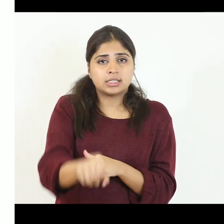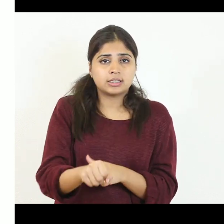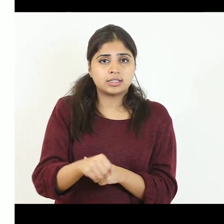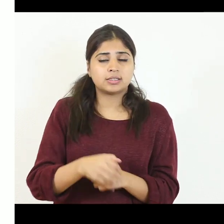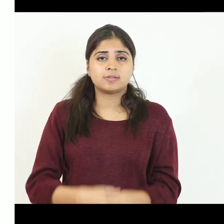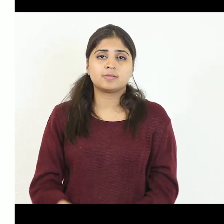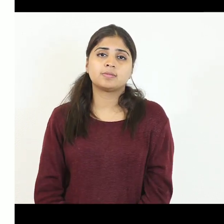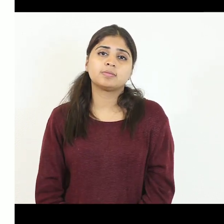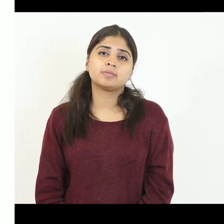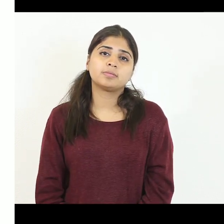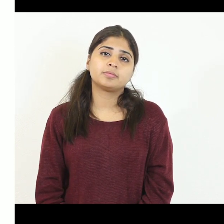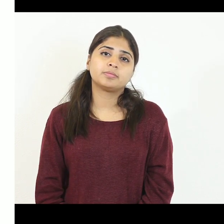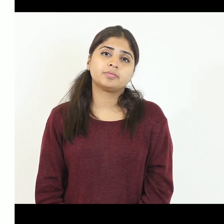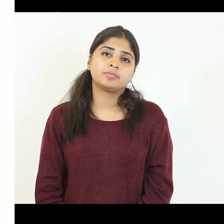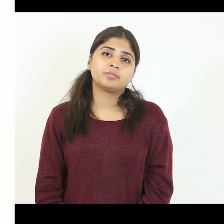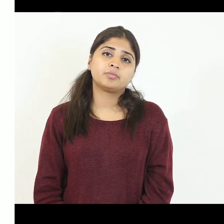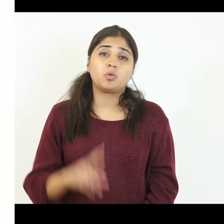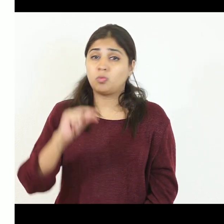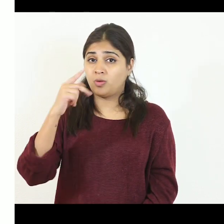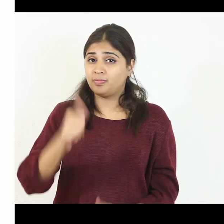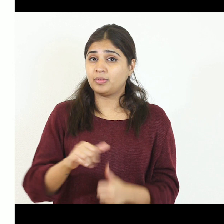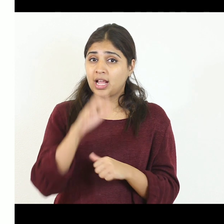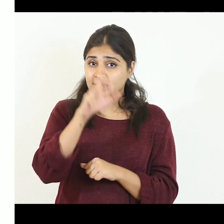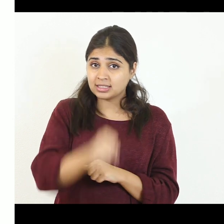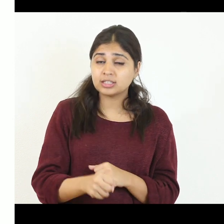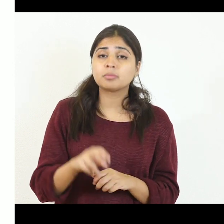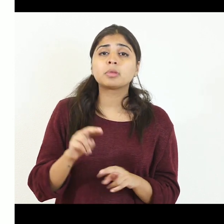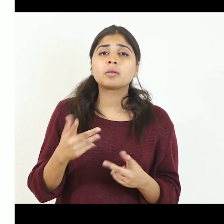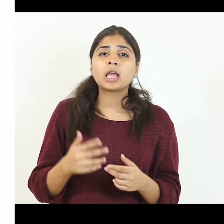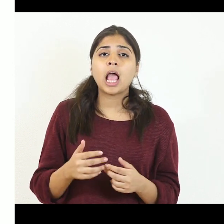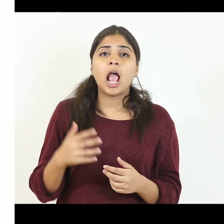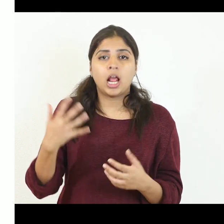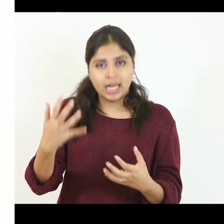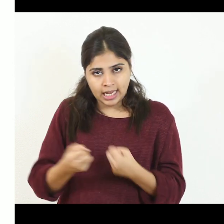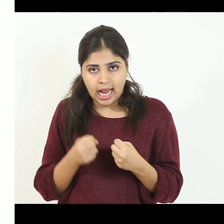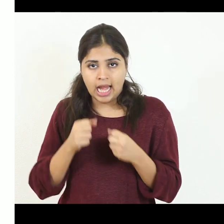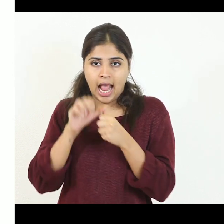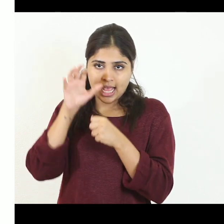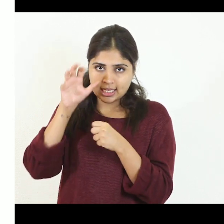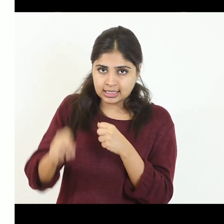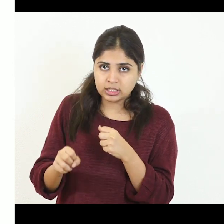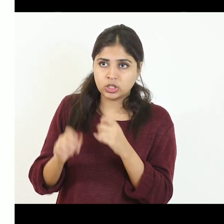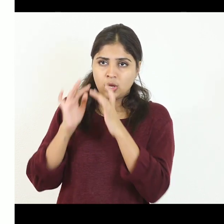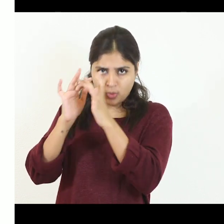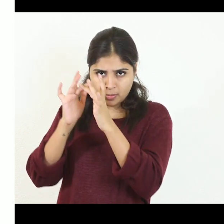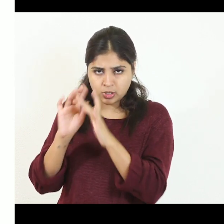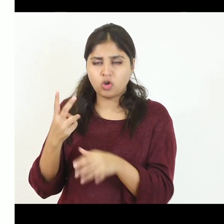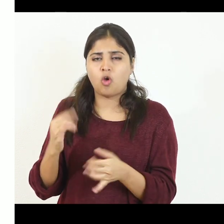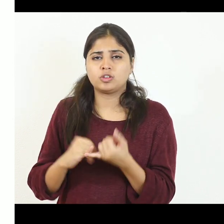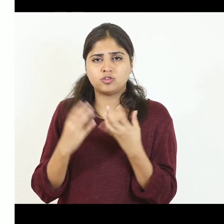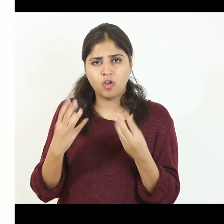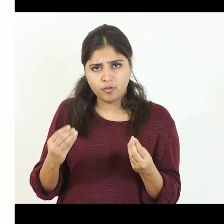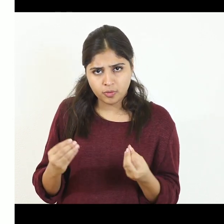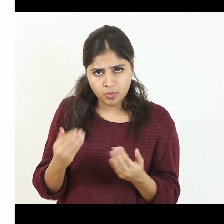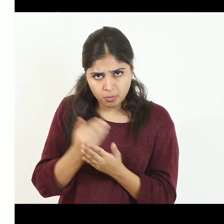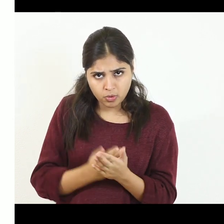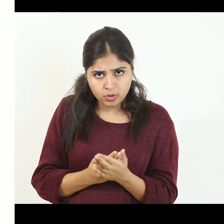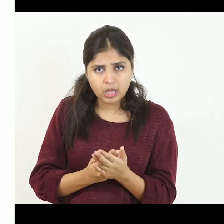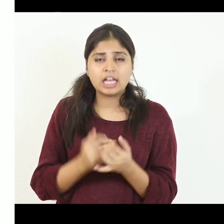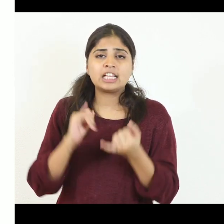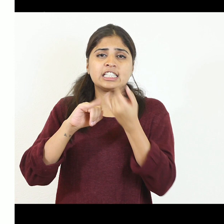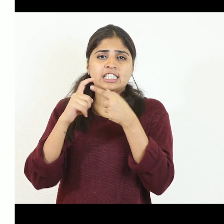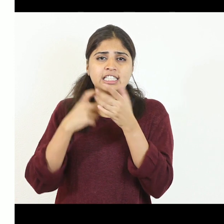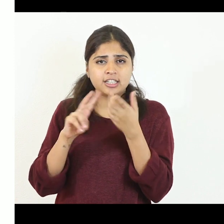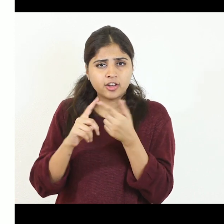Unauthorized access. Gaining access to a website, a software program, a server, or some other type of